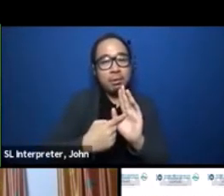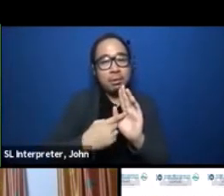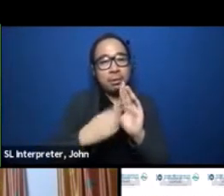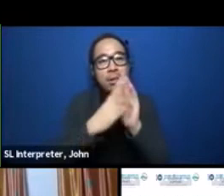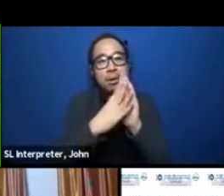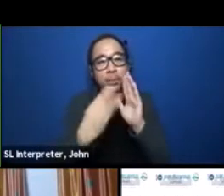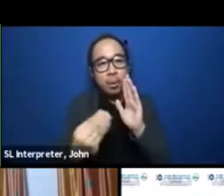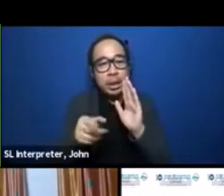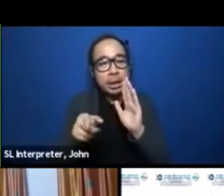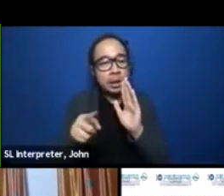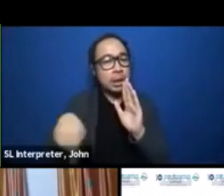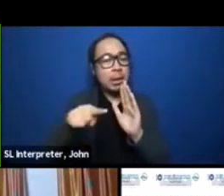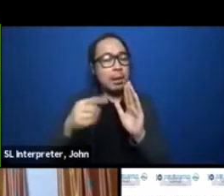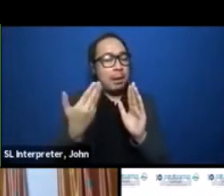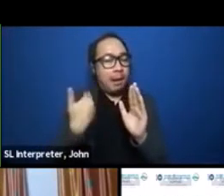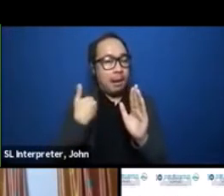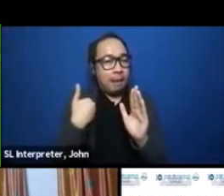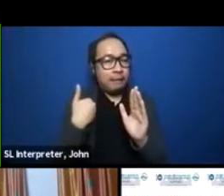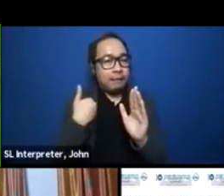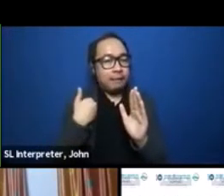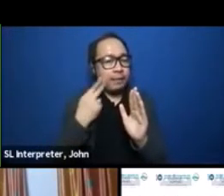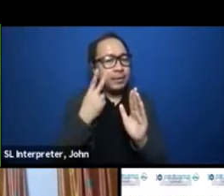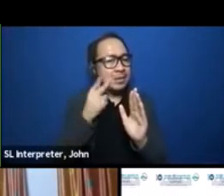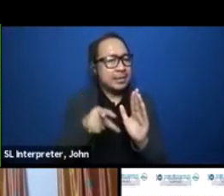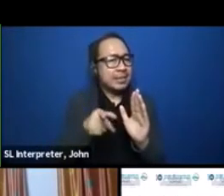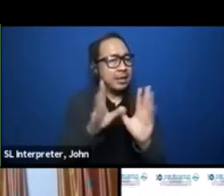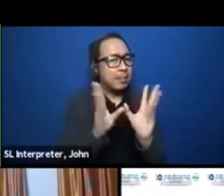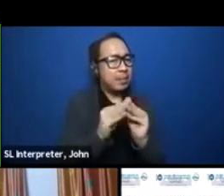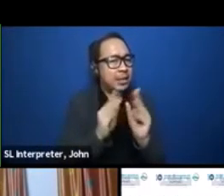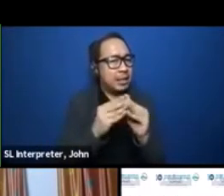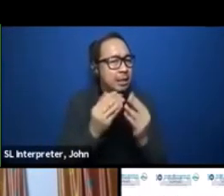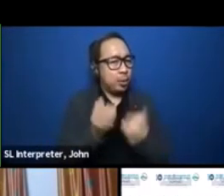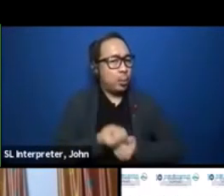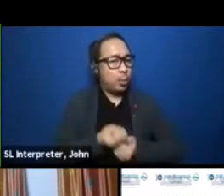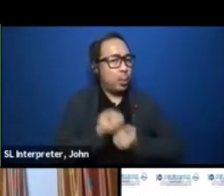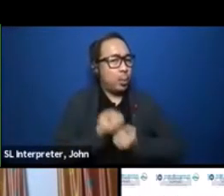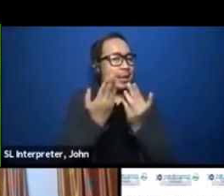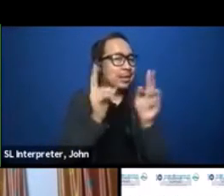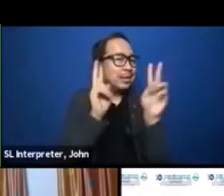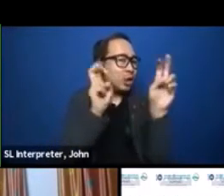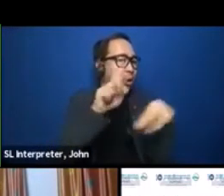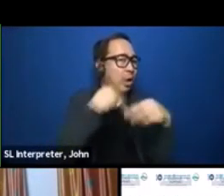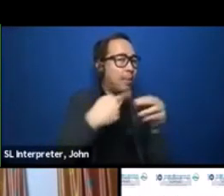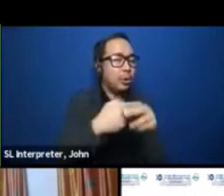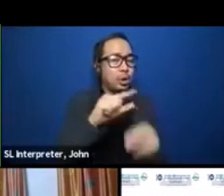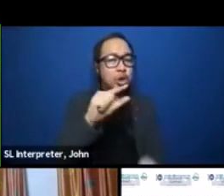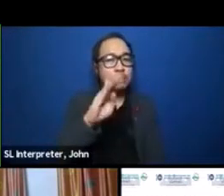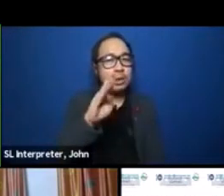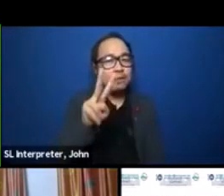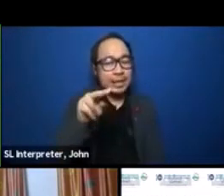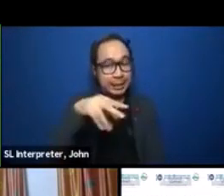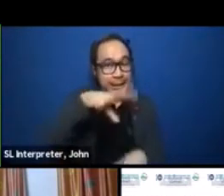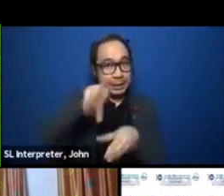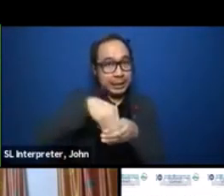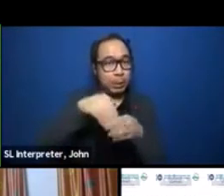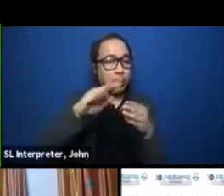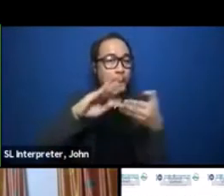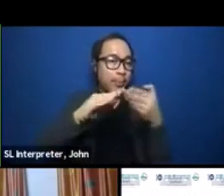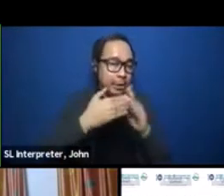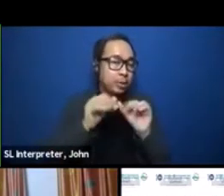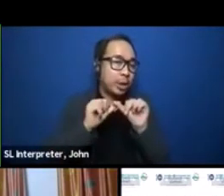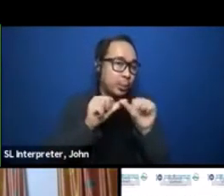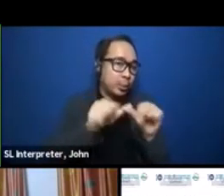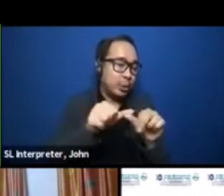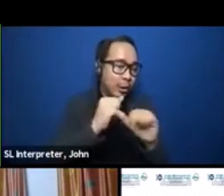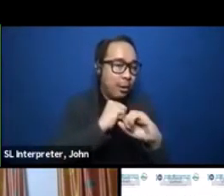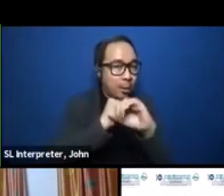of a village meeting, they will raise the issue of gender-based violence in the community so that they will make the community more aware about